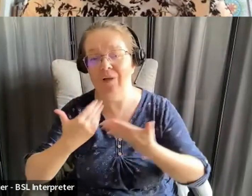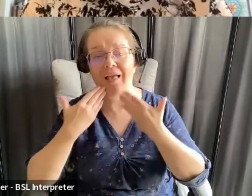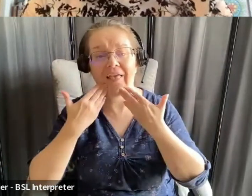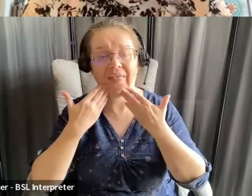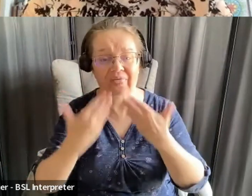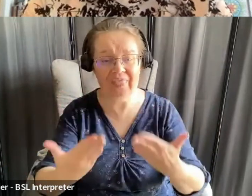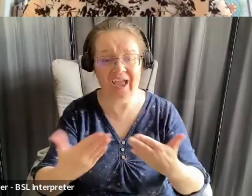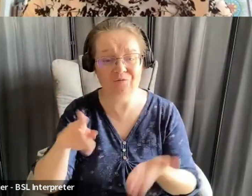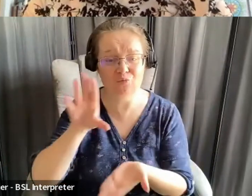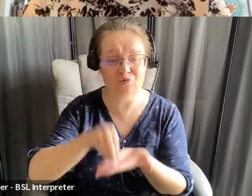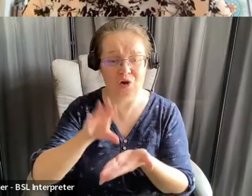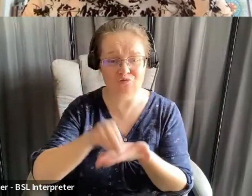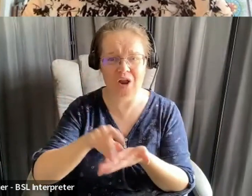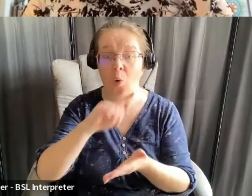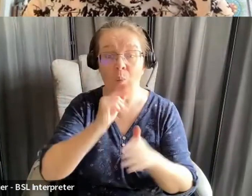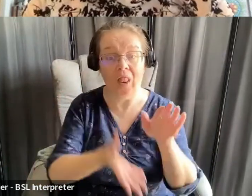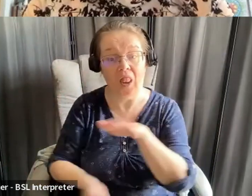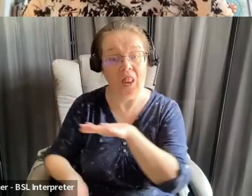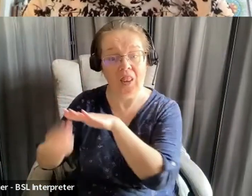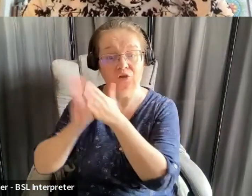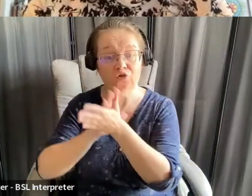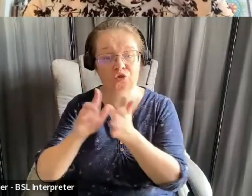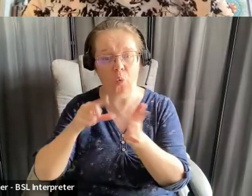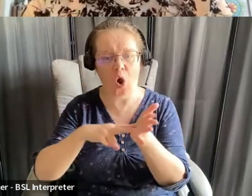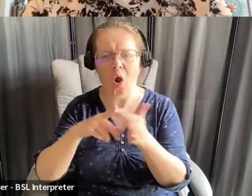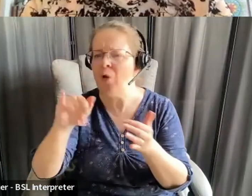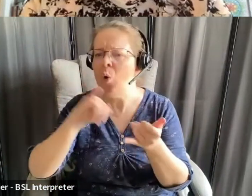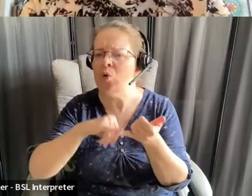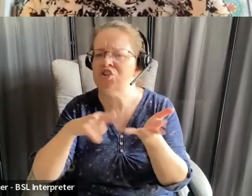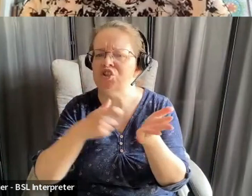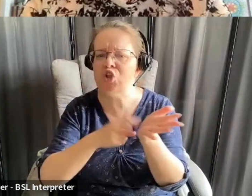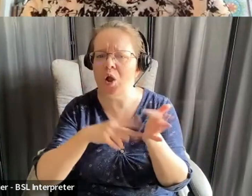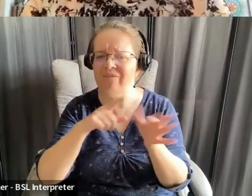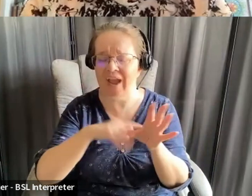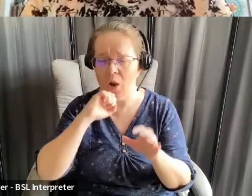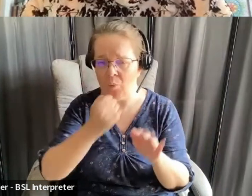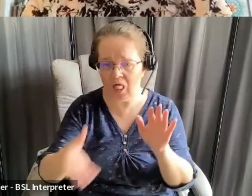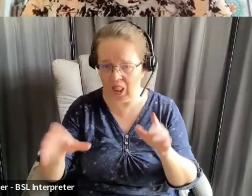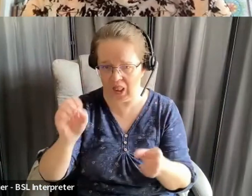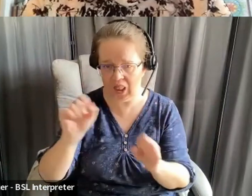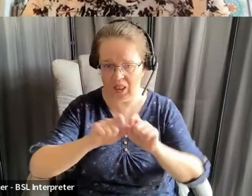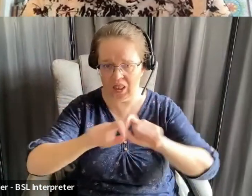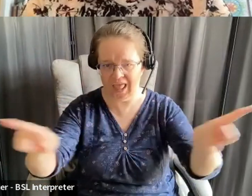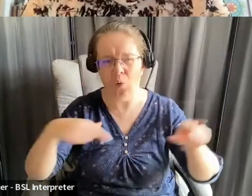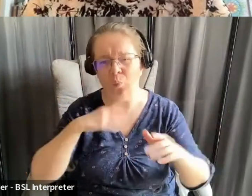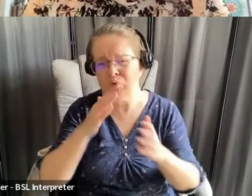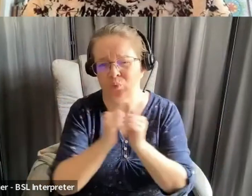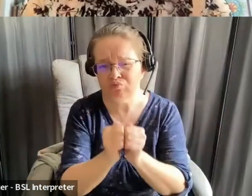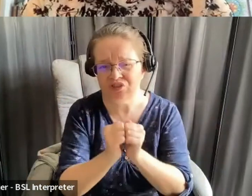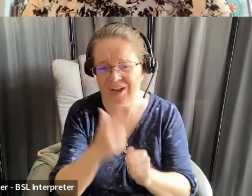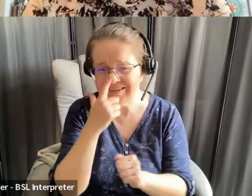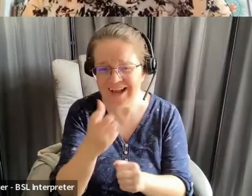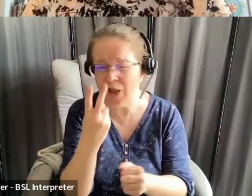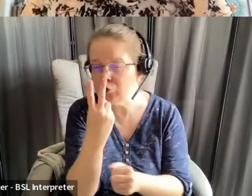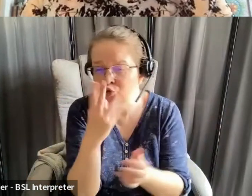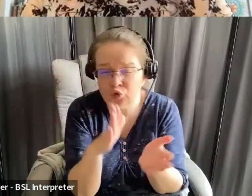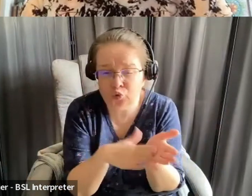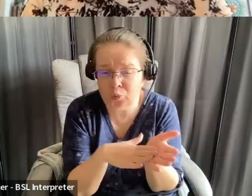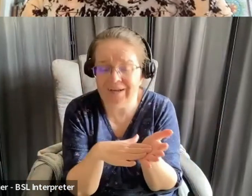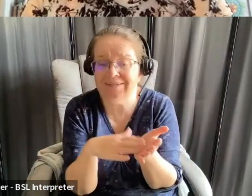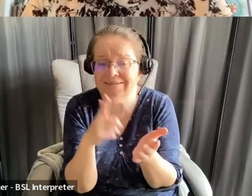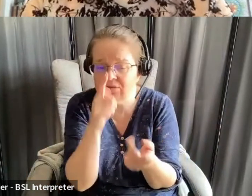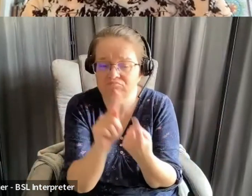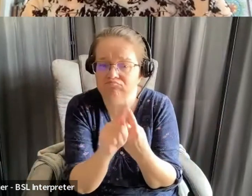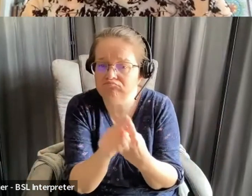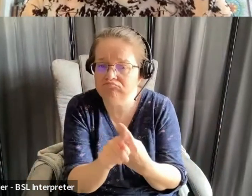This recording will go onto the Hive. There's a survey that's going to come straight after this. We really appreciate if you could give us 2 minutes and